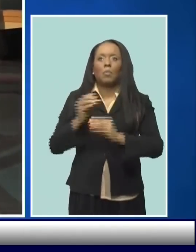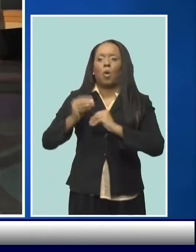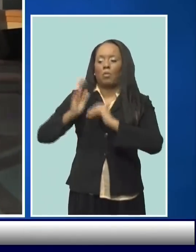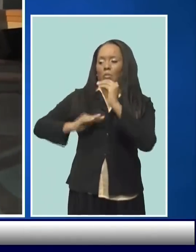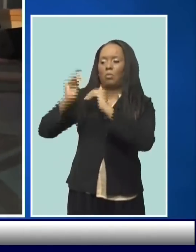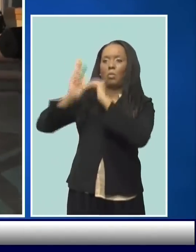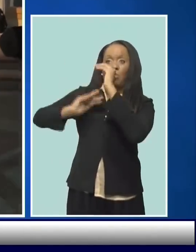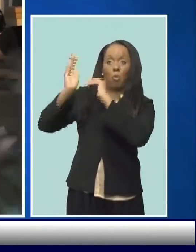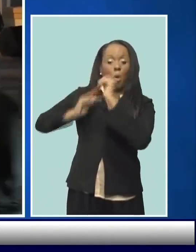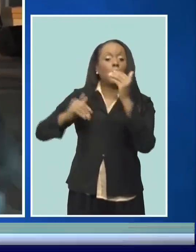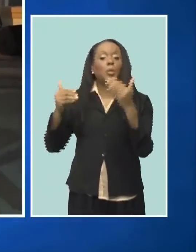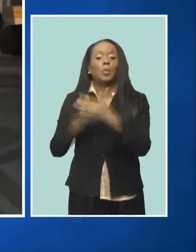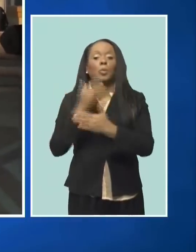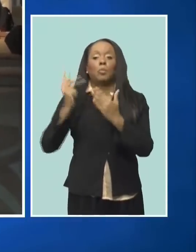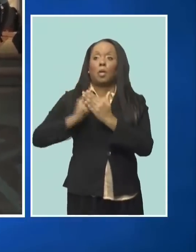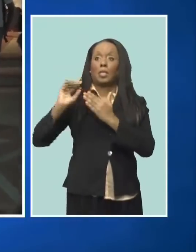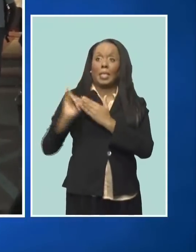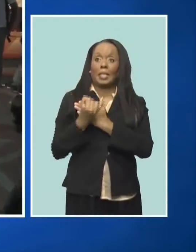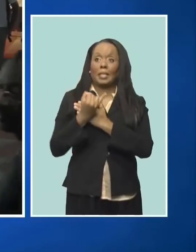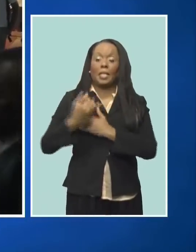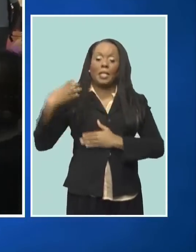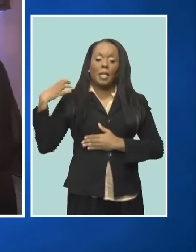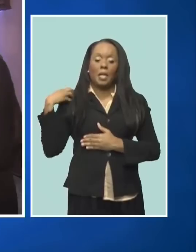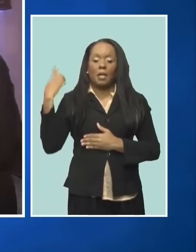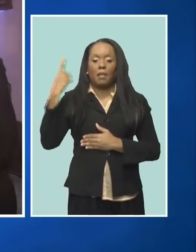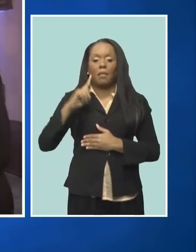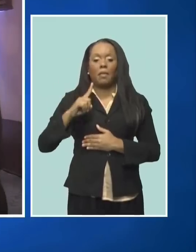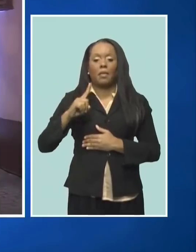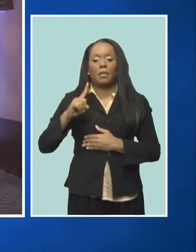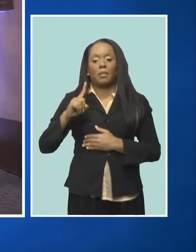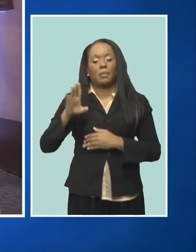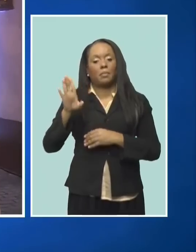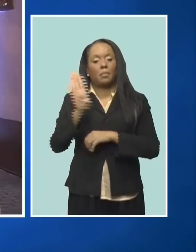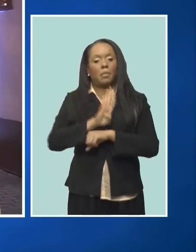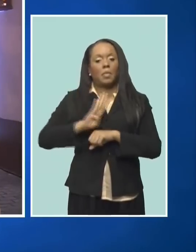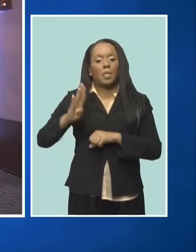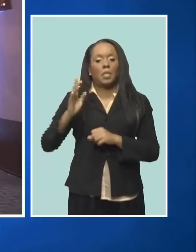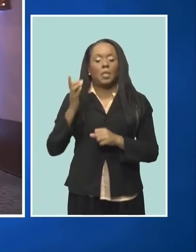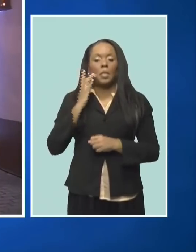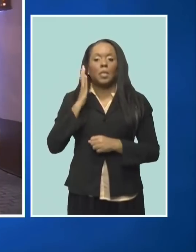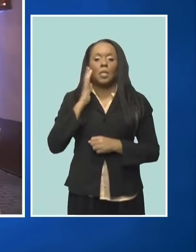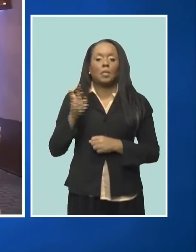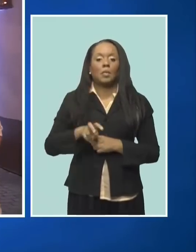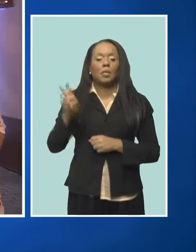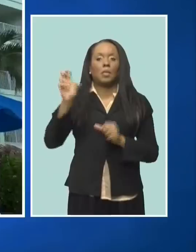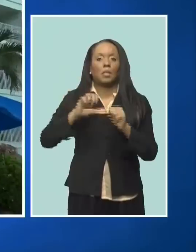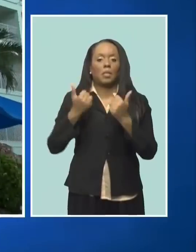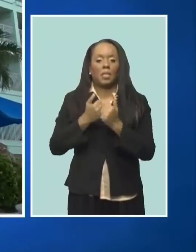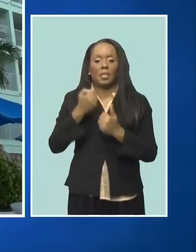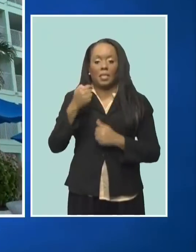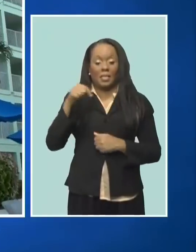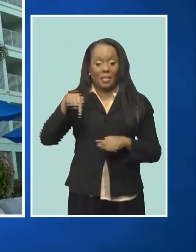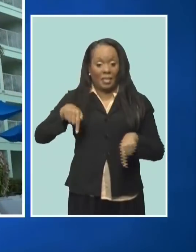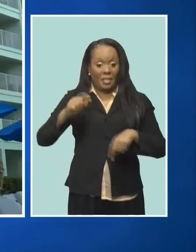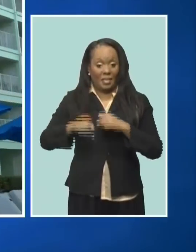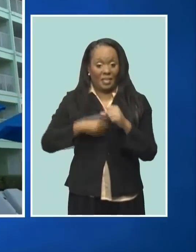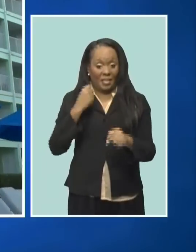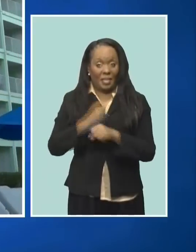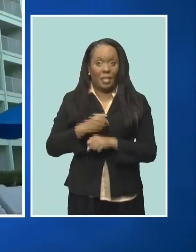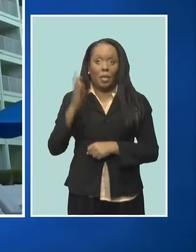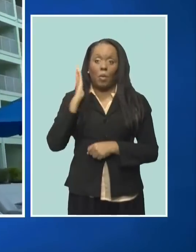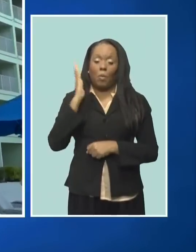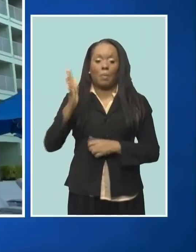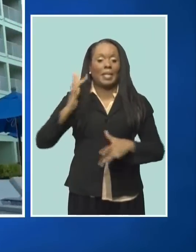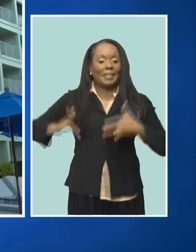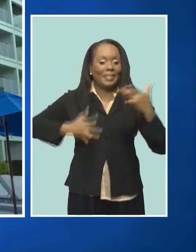projects. Chairman of the Barbados Hotel and Tourism Association, Javon Griffith, says 2025 promises to be an exciting year